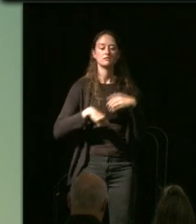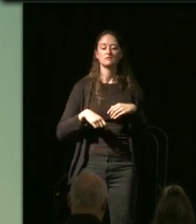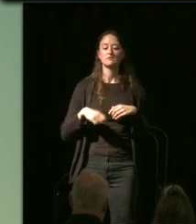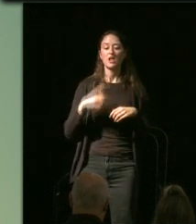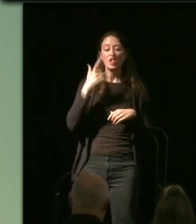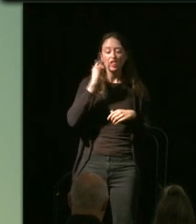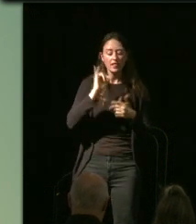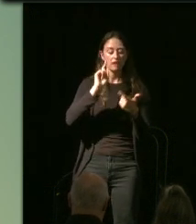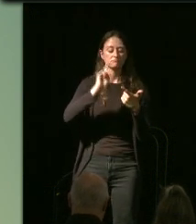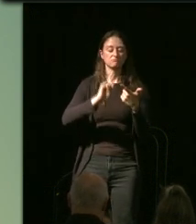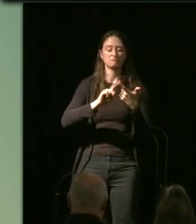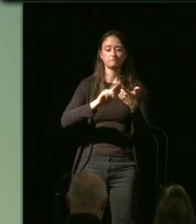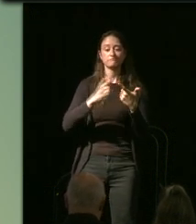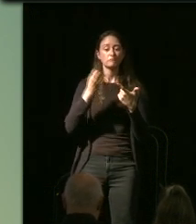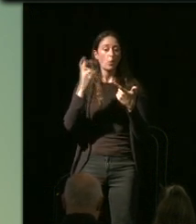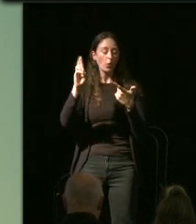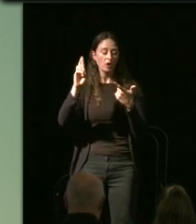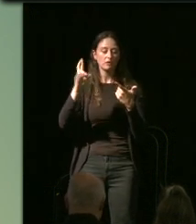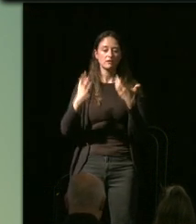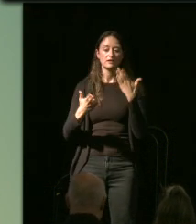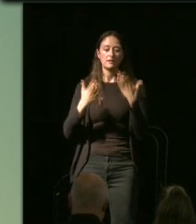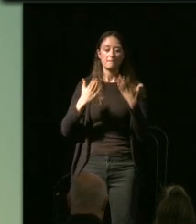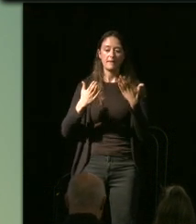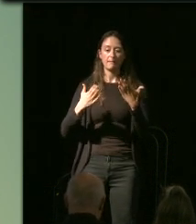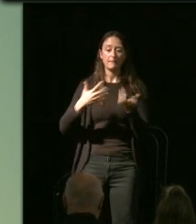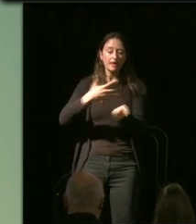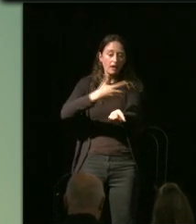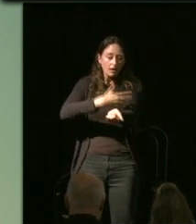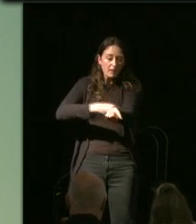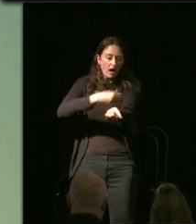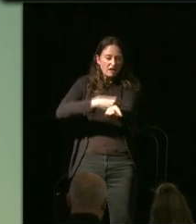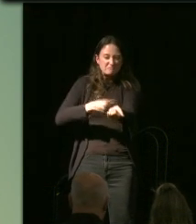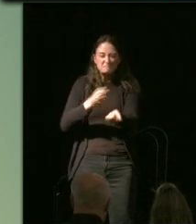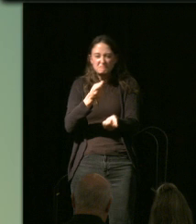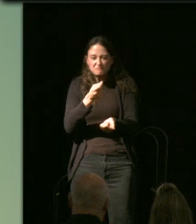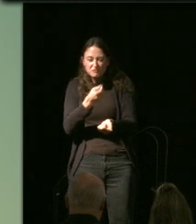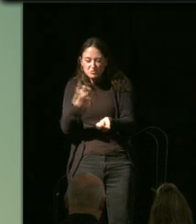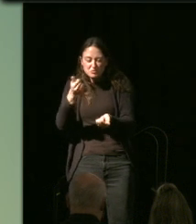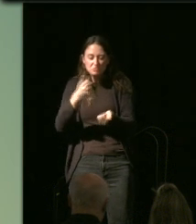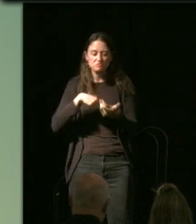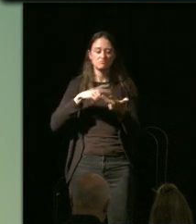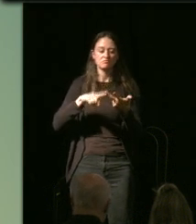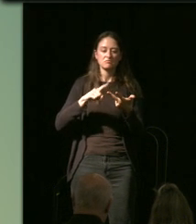a tube, or a small blood sample, a few teaspoons of blood.